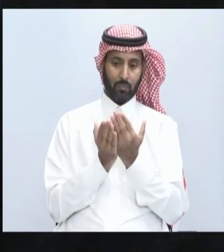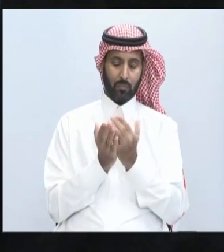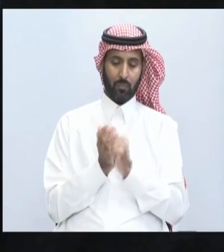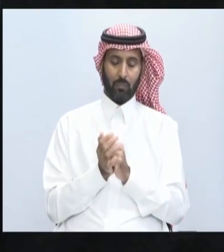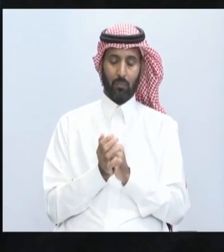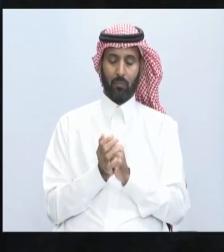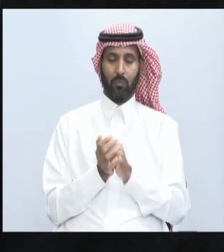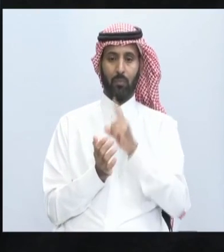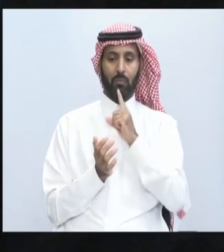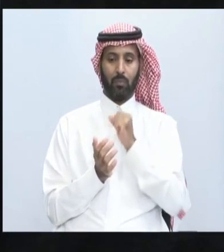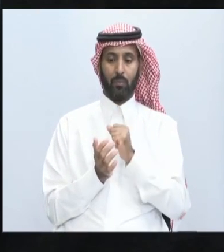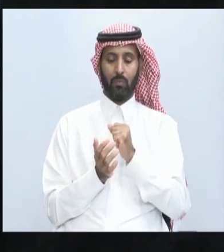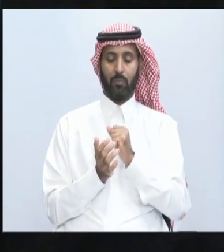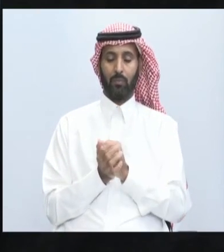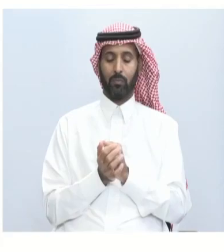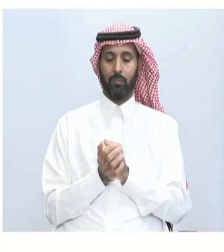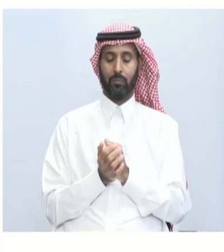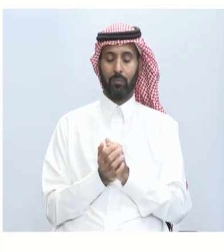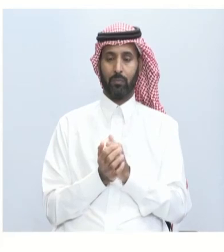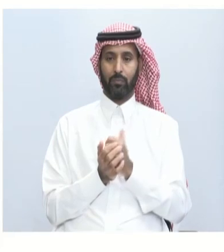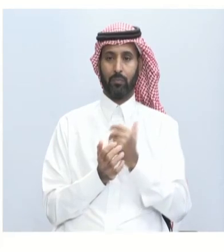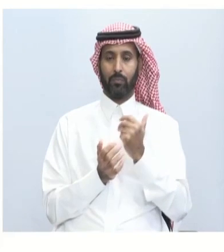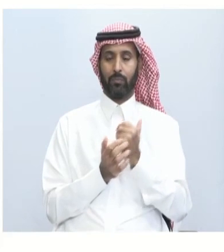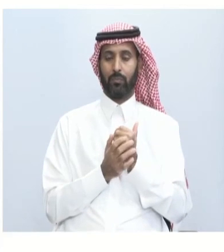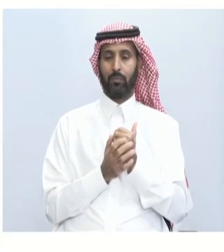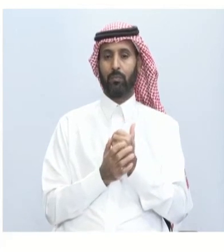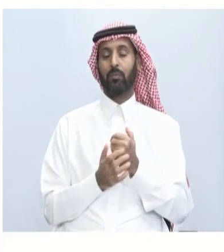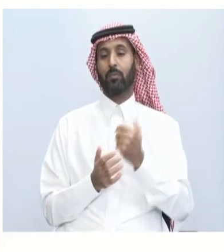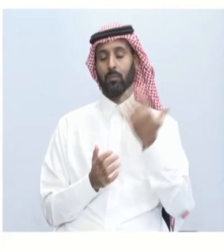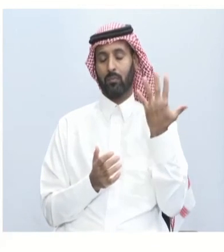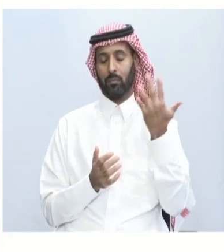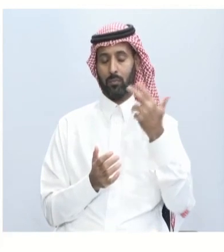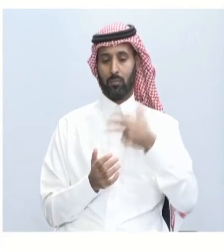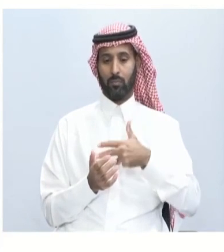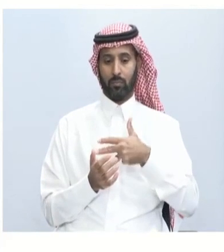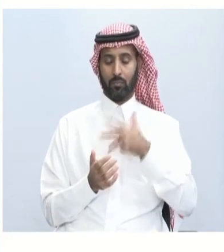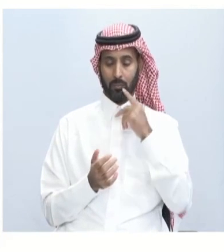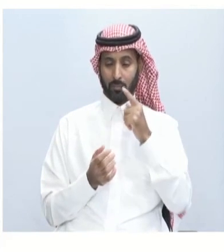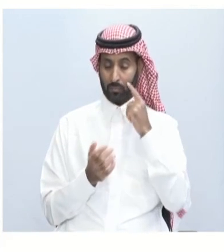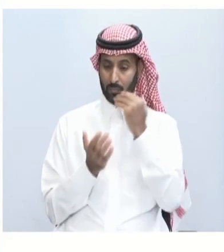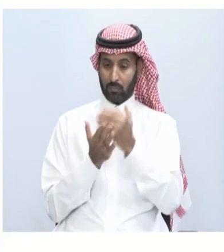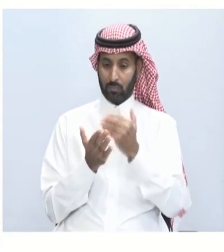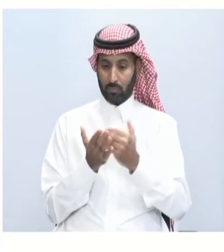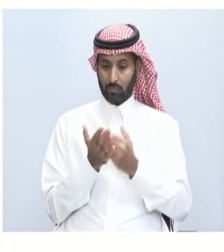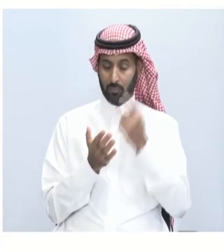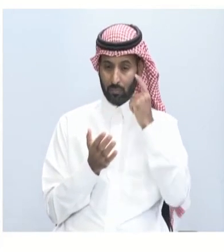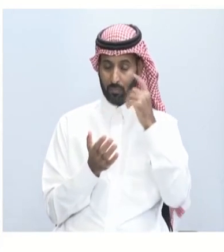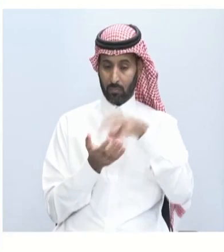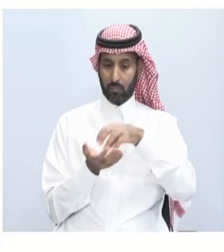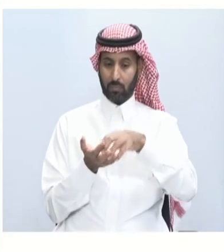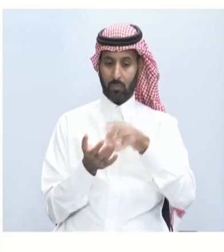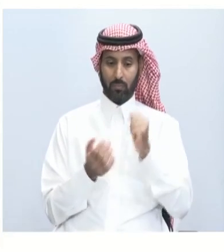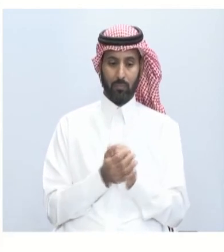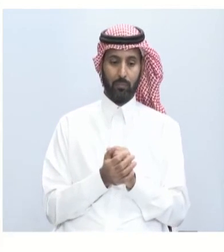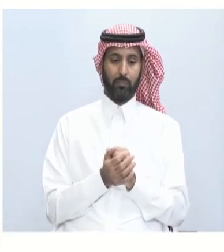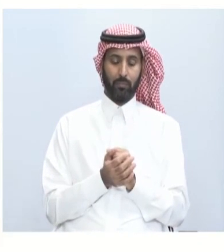page 195, please make sure to practice with vocabulary for common objects. Not